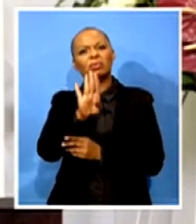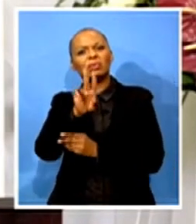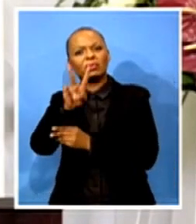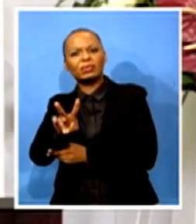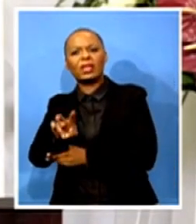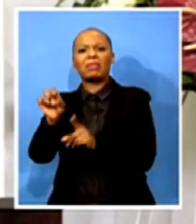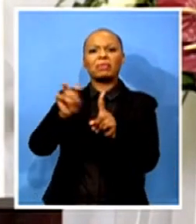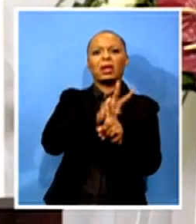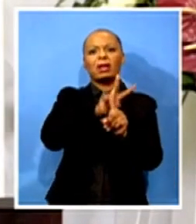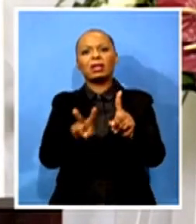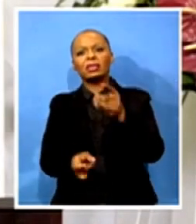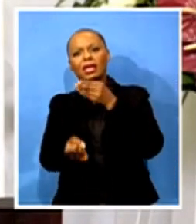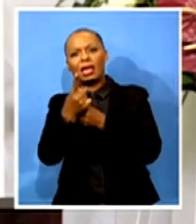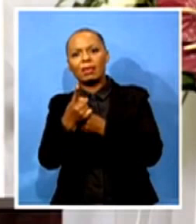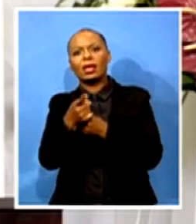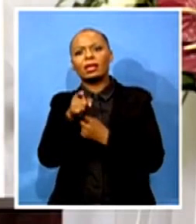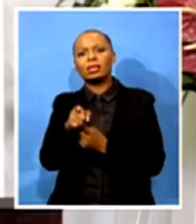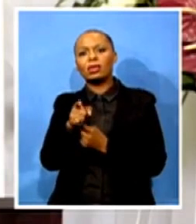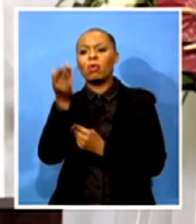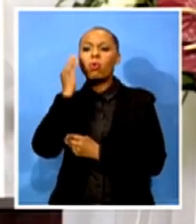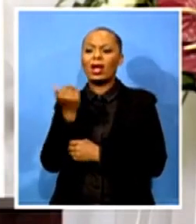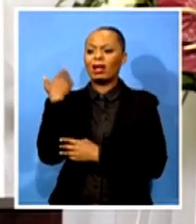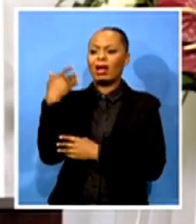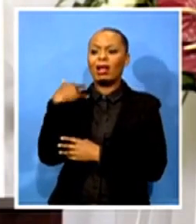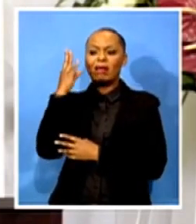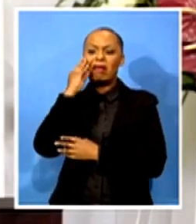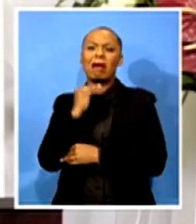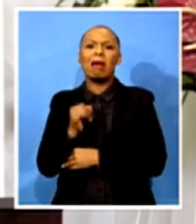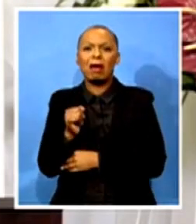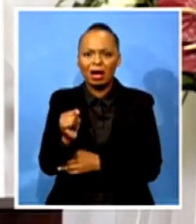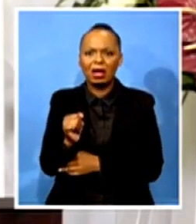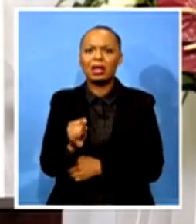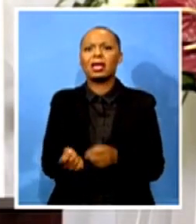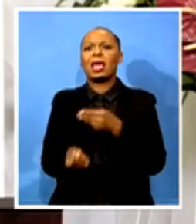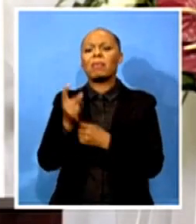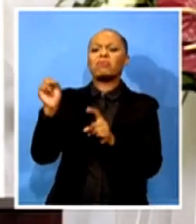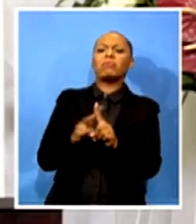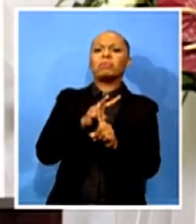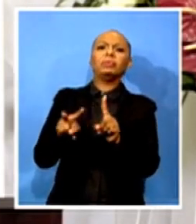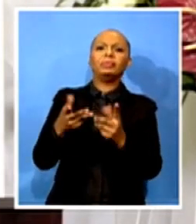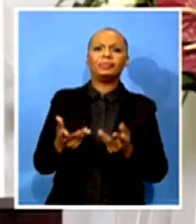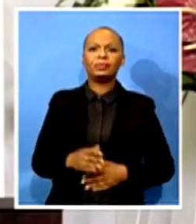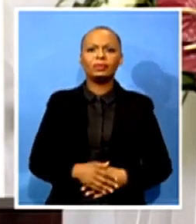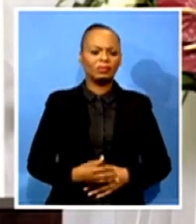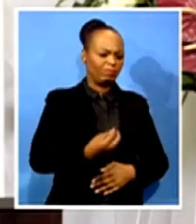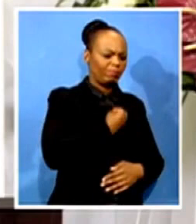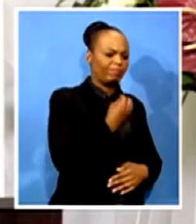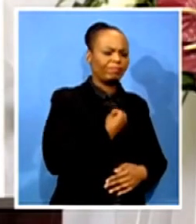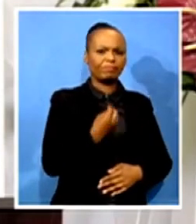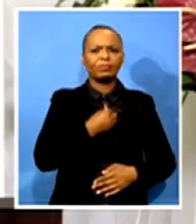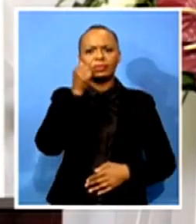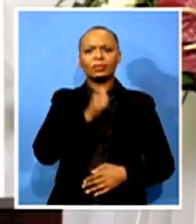people, when we get our people being, the young people, when they get children and they still want to go and